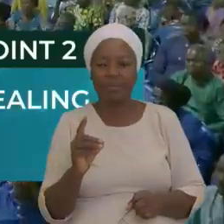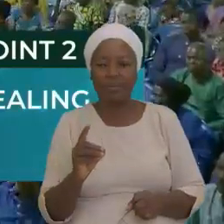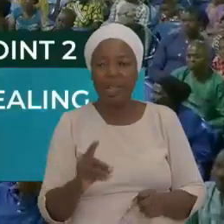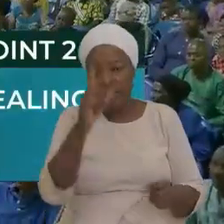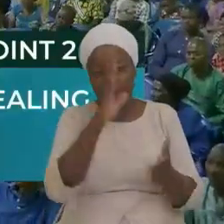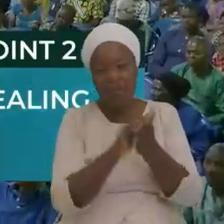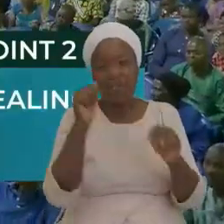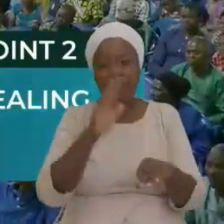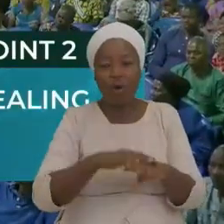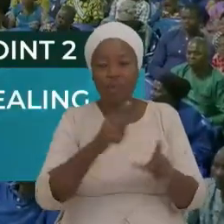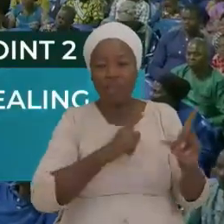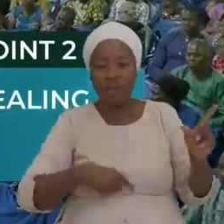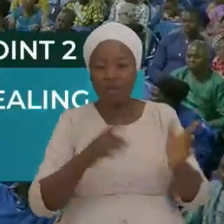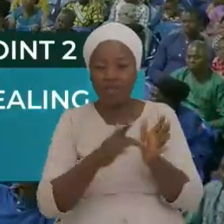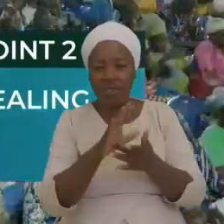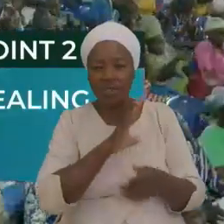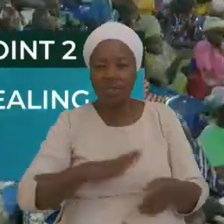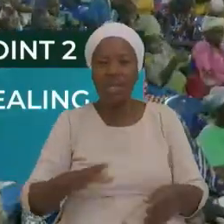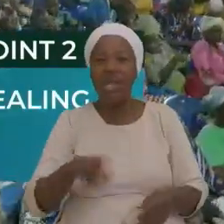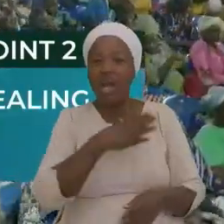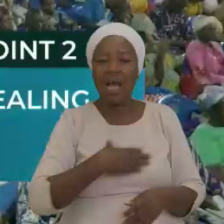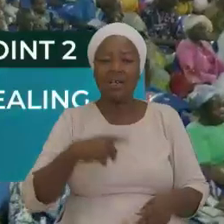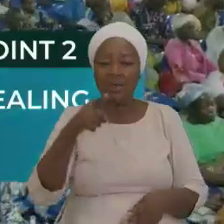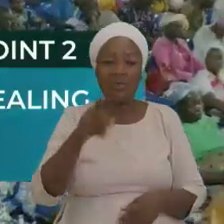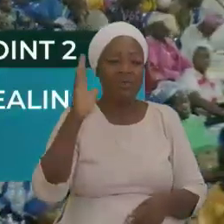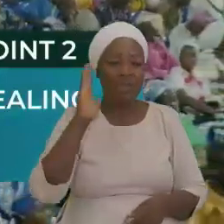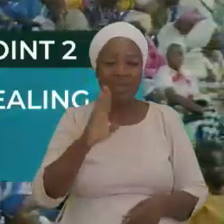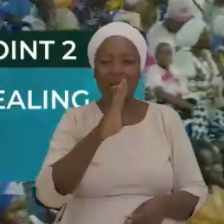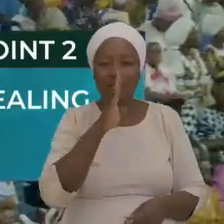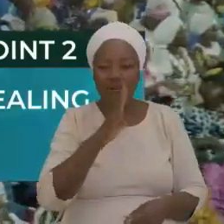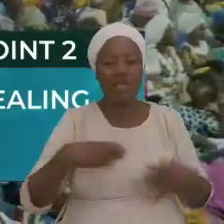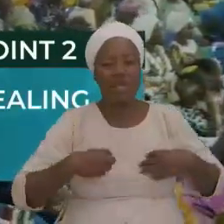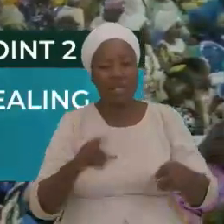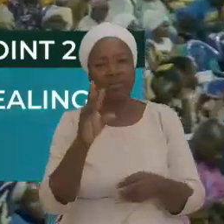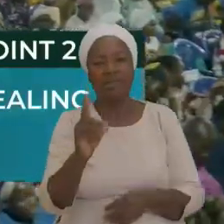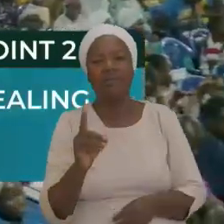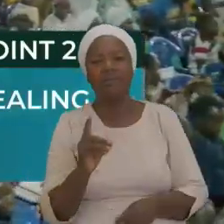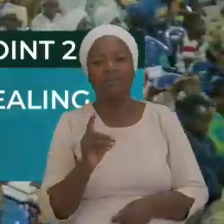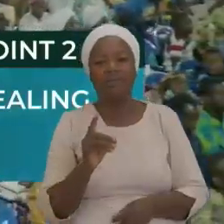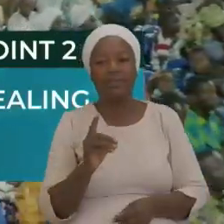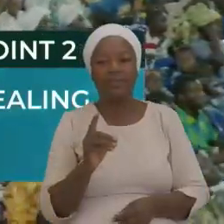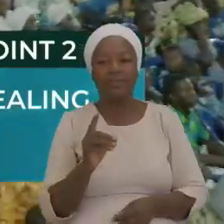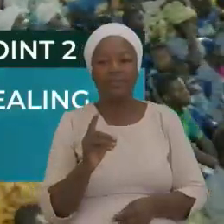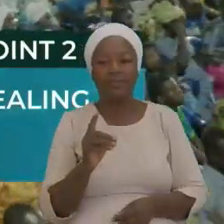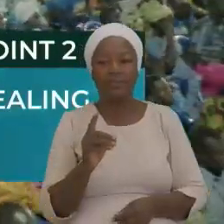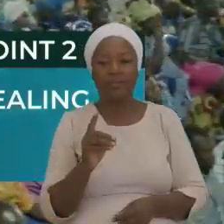Believe on the Lord Jesus Christ and thou shalt be healed.